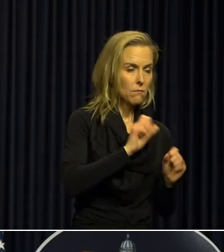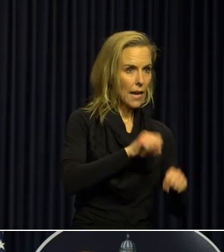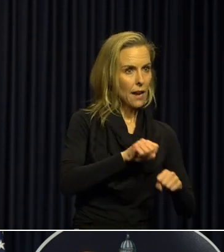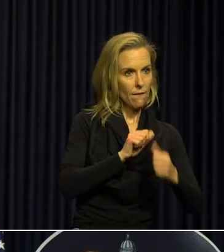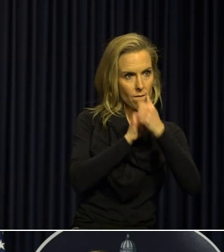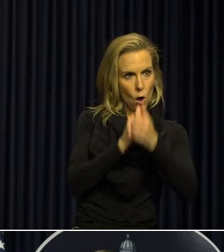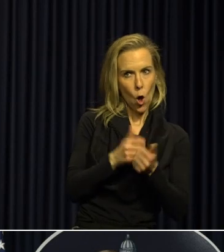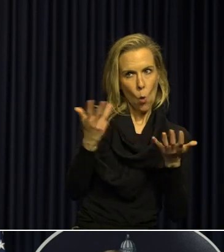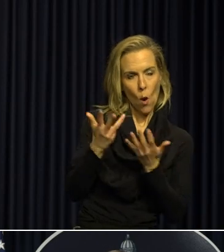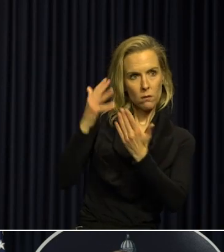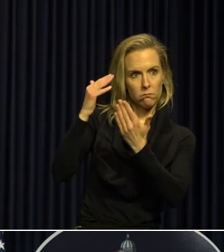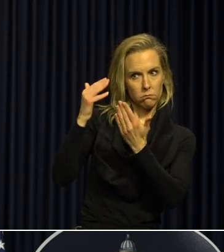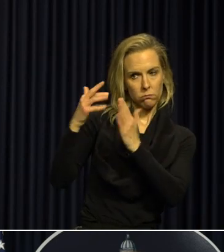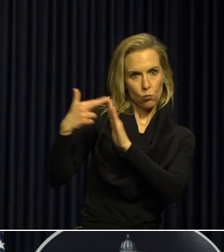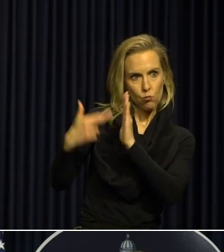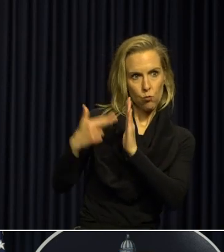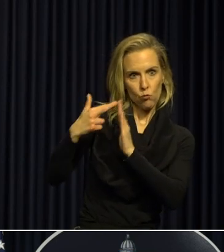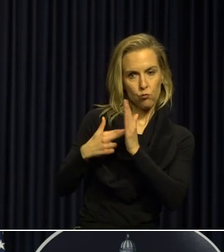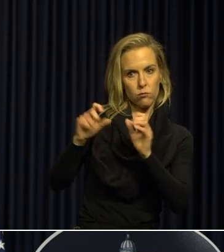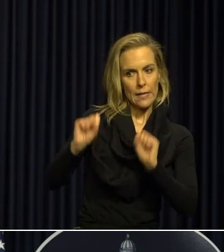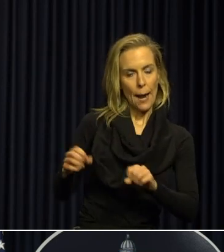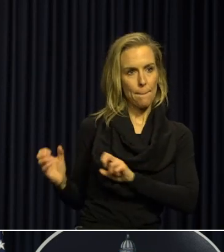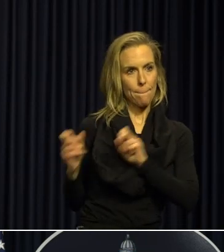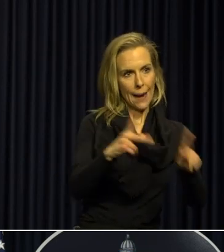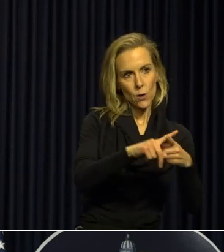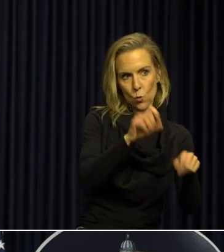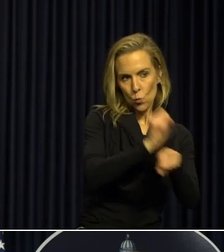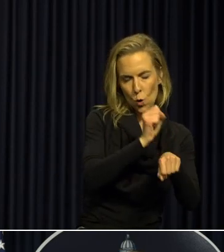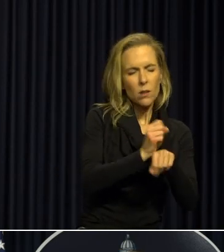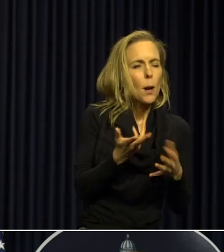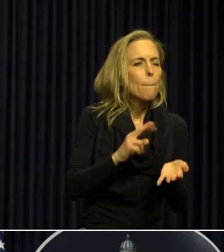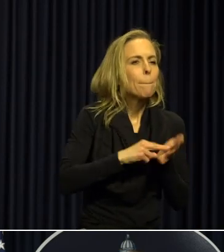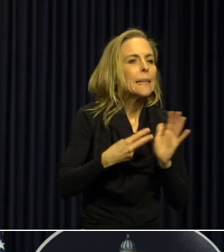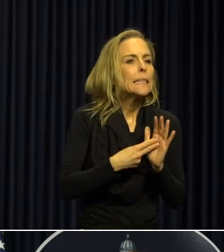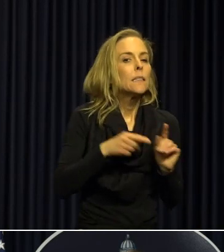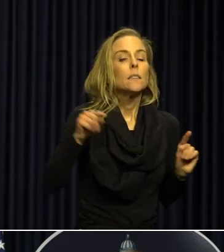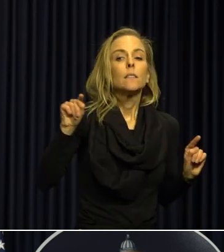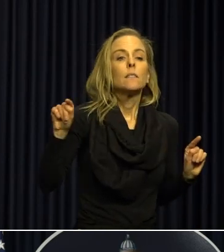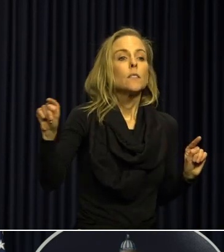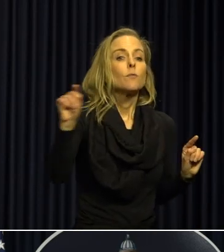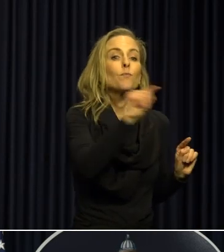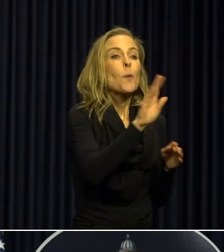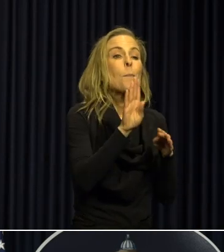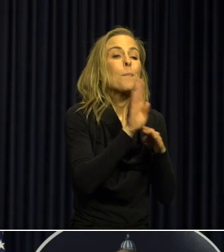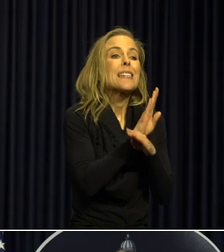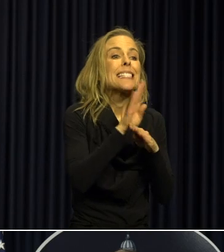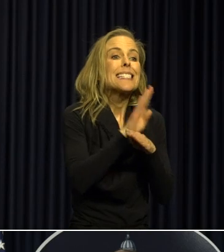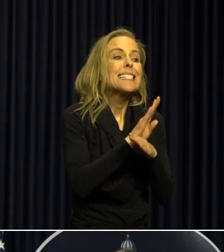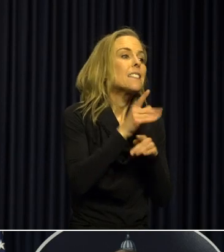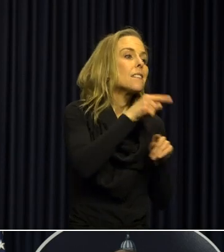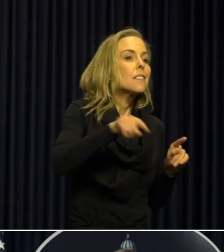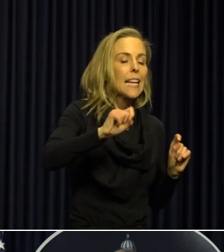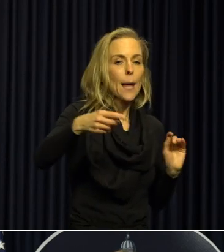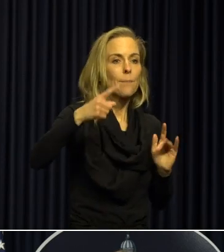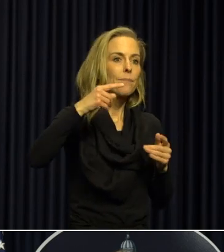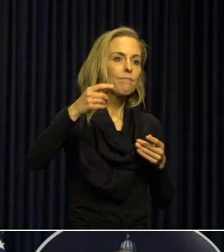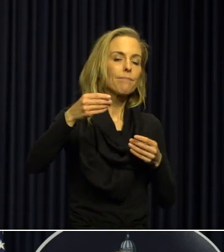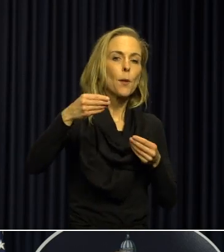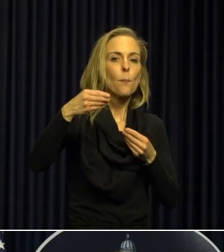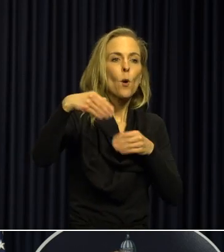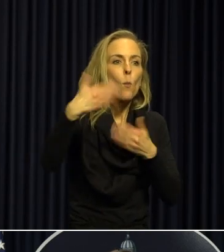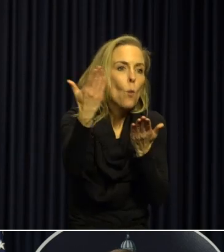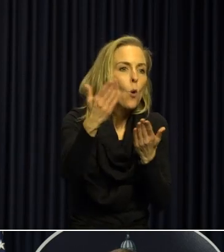go back to work. What this means is that there's input, and there's input from really three areas, and I'm sure it's